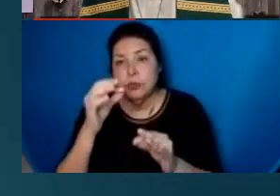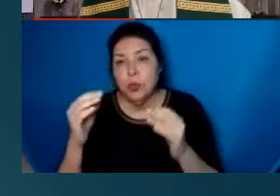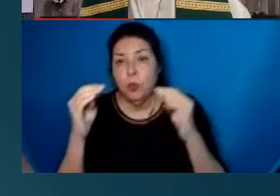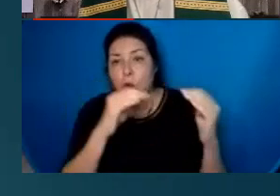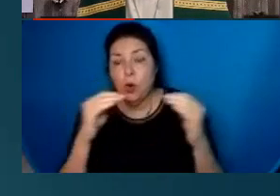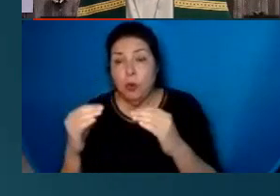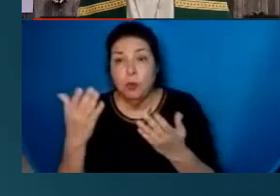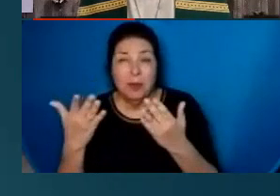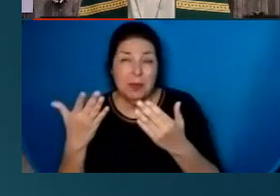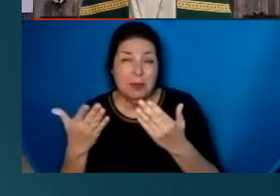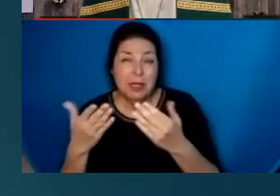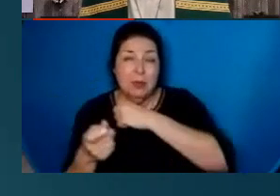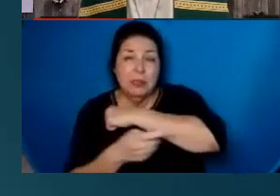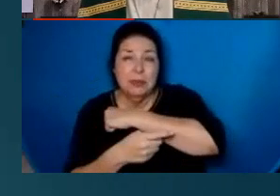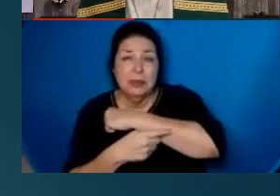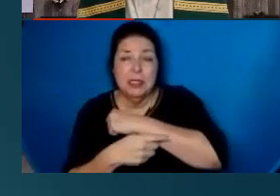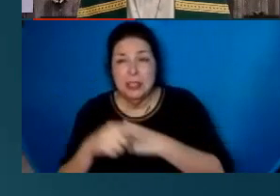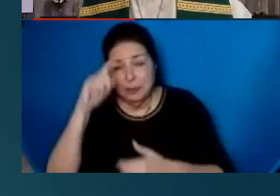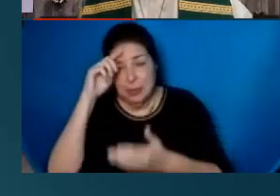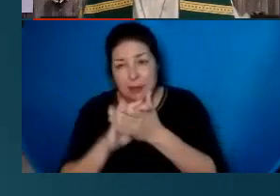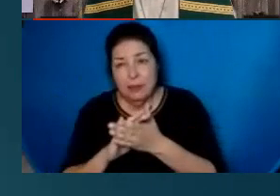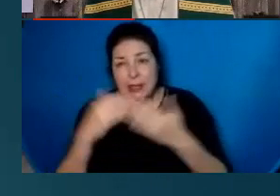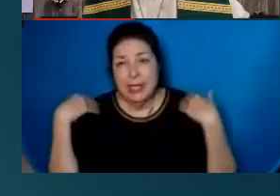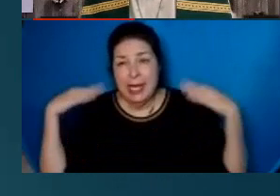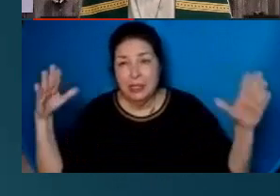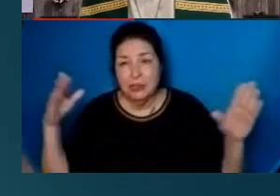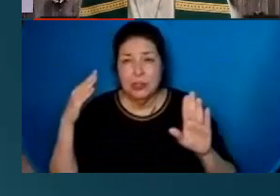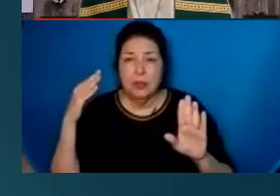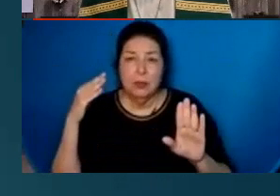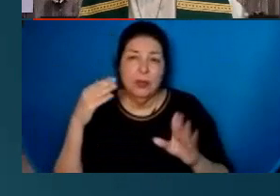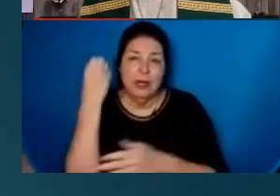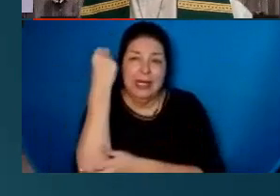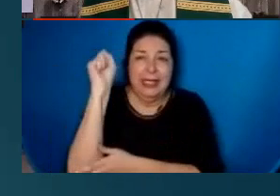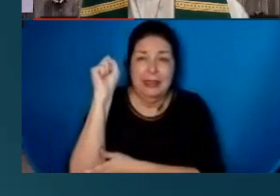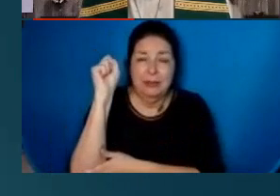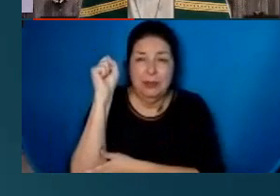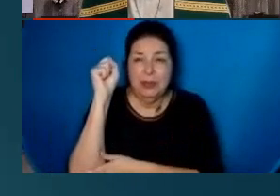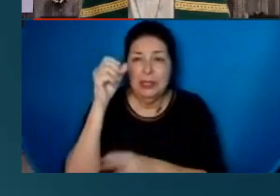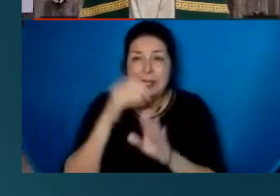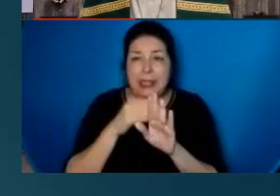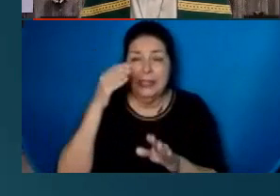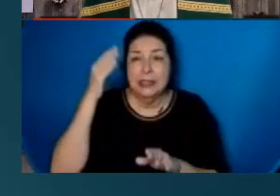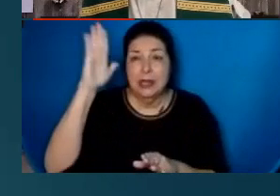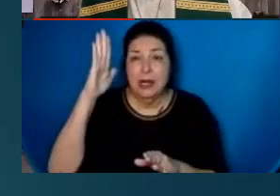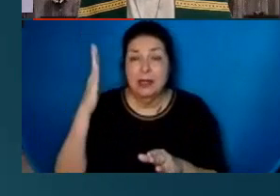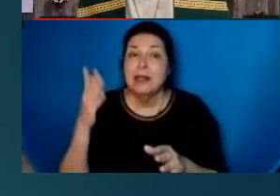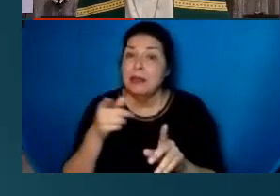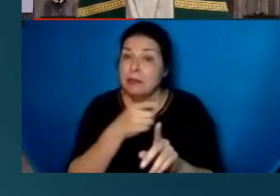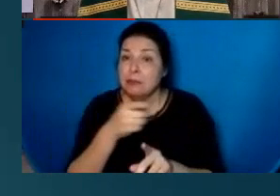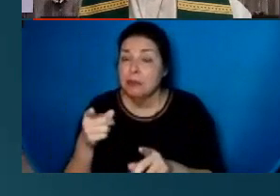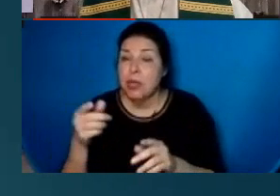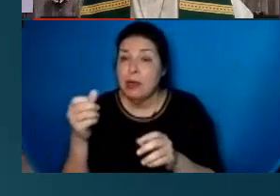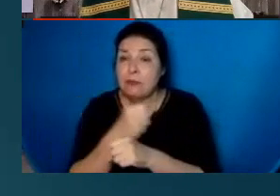that the angels who rebelled against God and became demons also fight fair. In